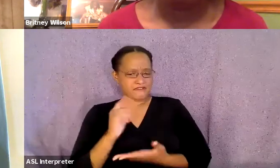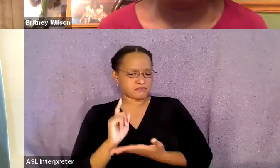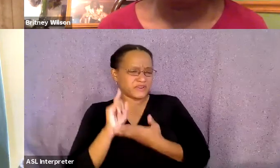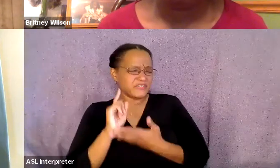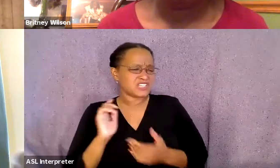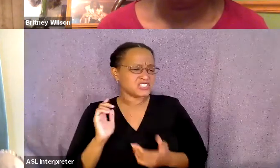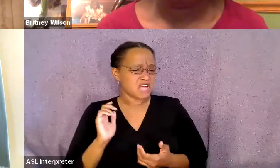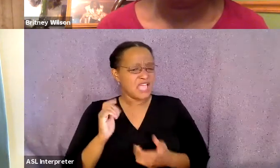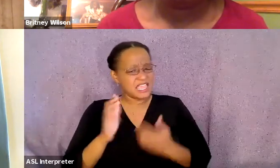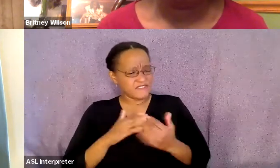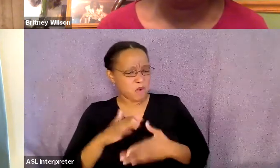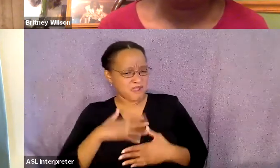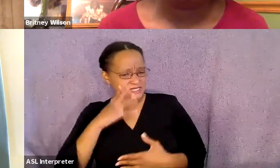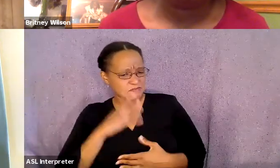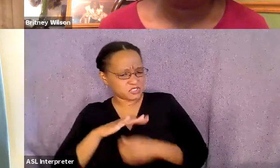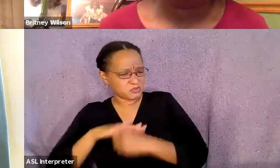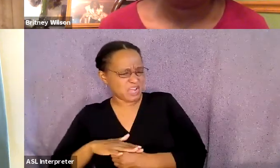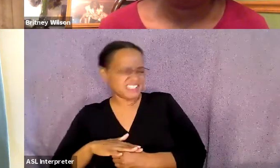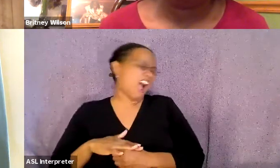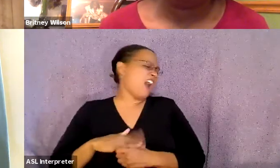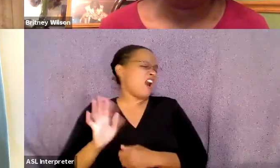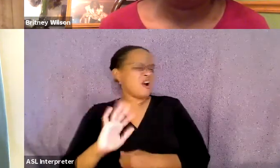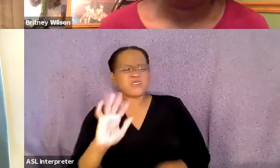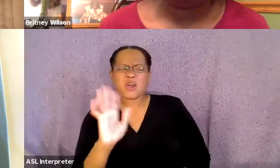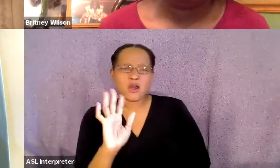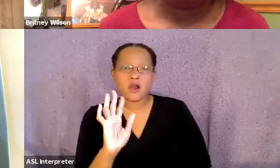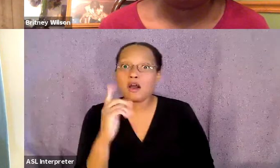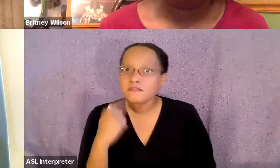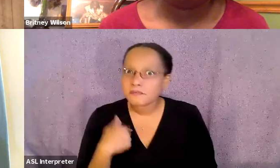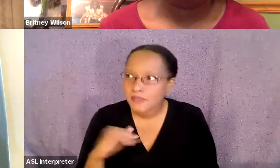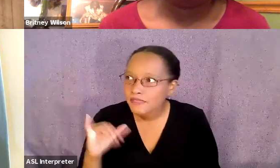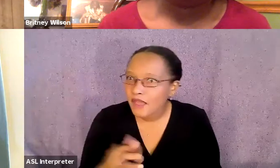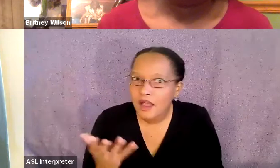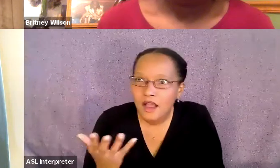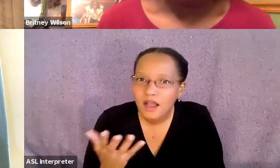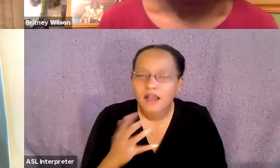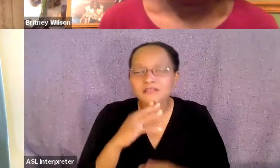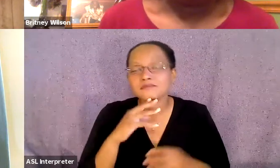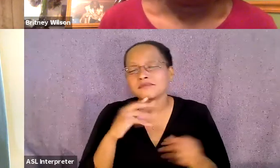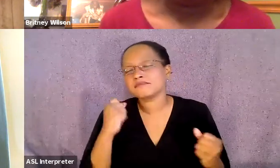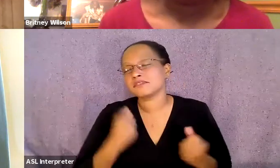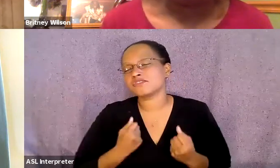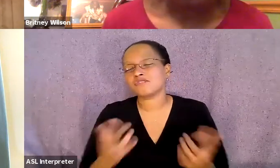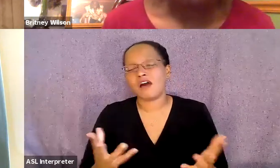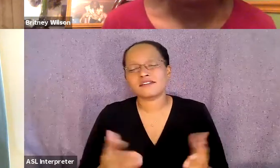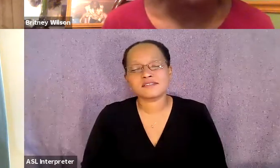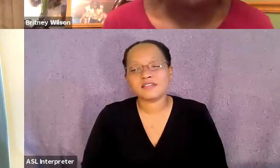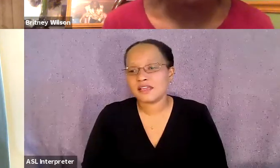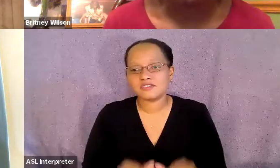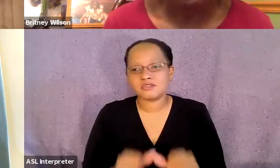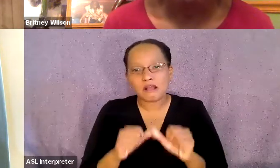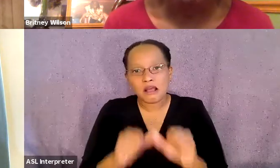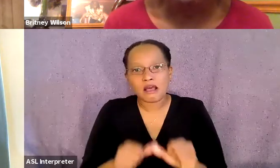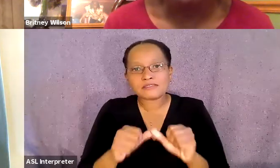lived oppressed experiences. And that's, to me, it's just, I find it exhausting to constantly have to